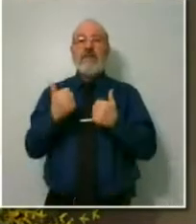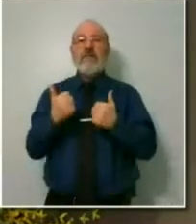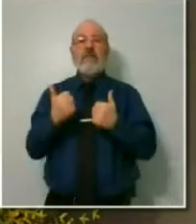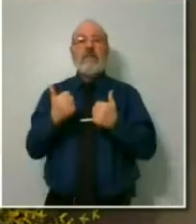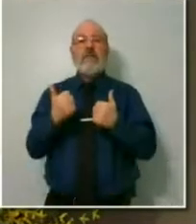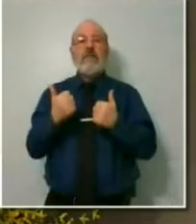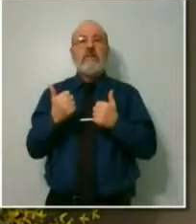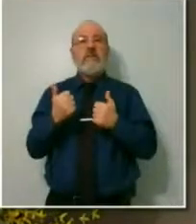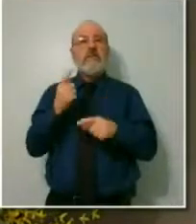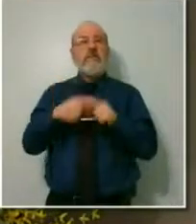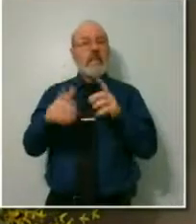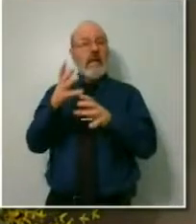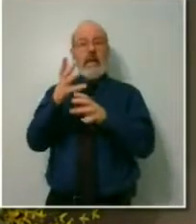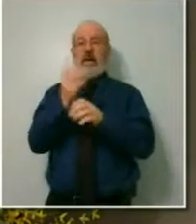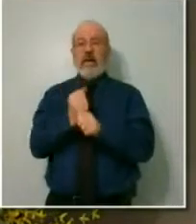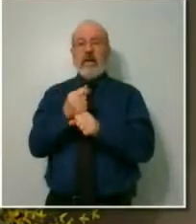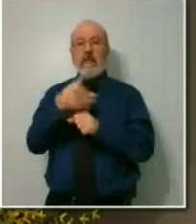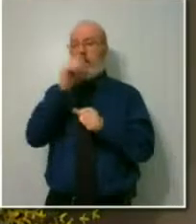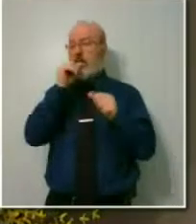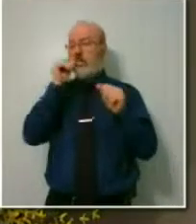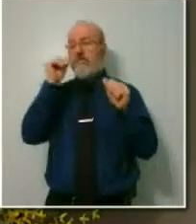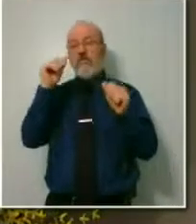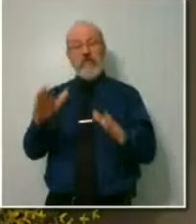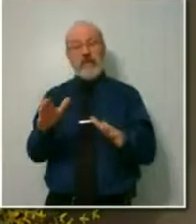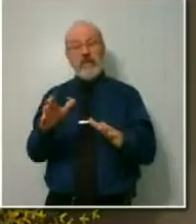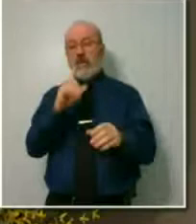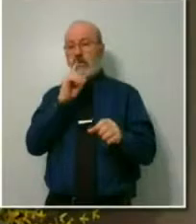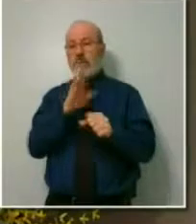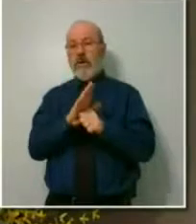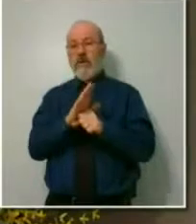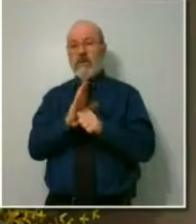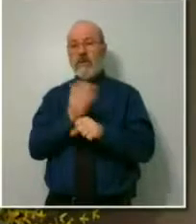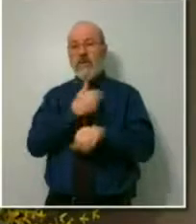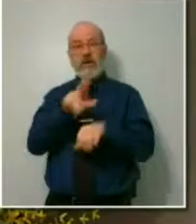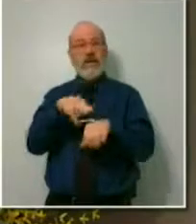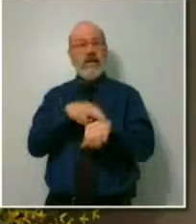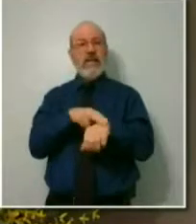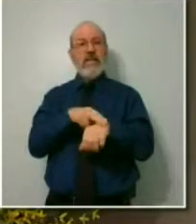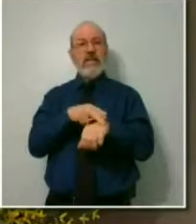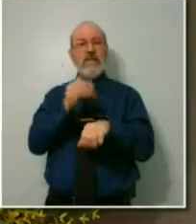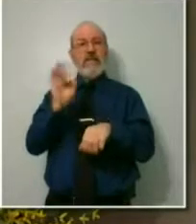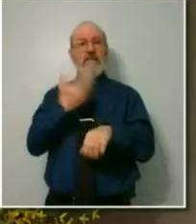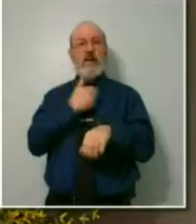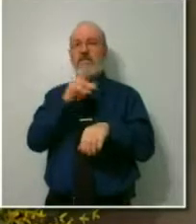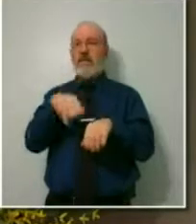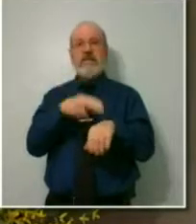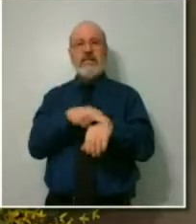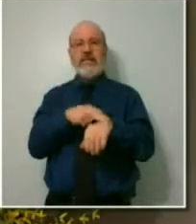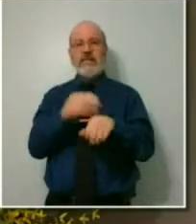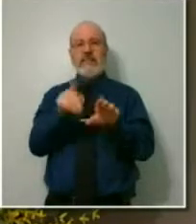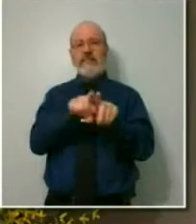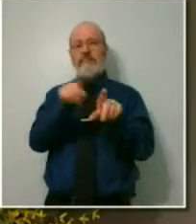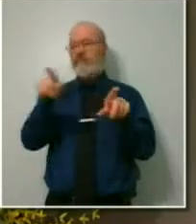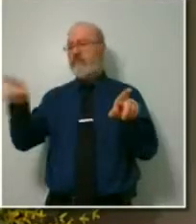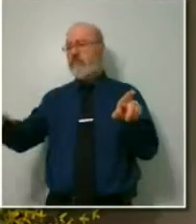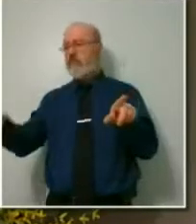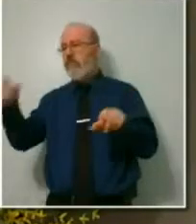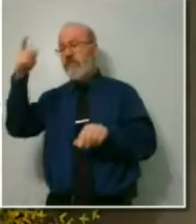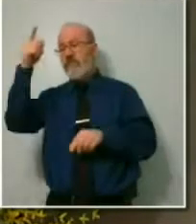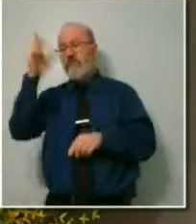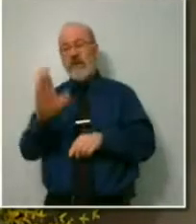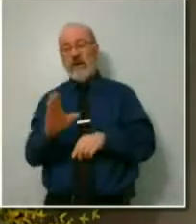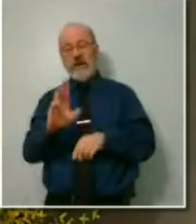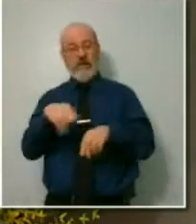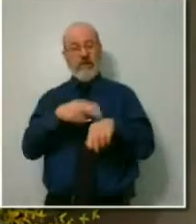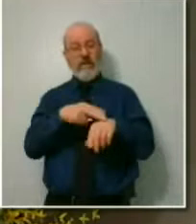claim God's blessing and promises upon our nation if our nation departs from God, if our nation